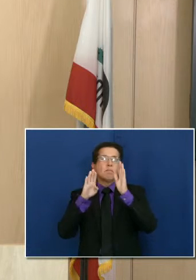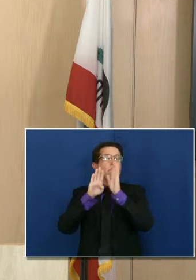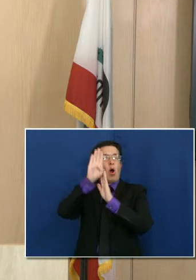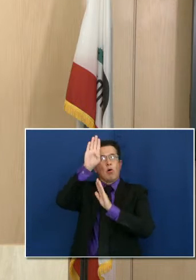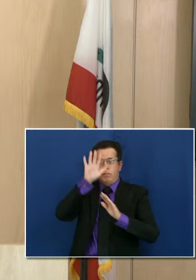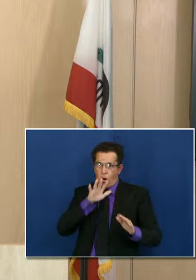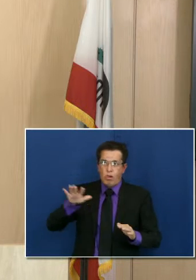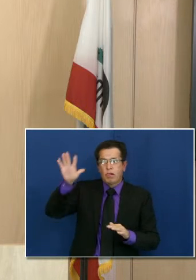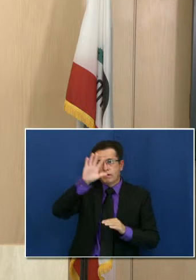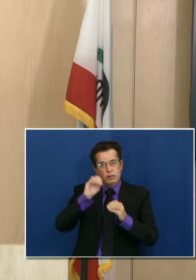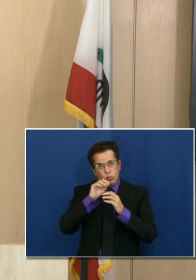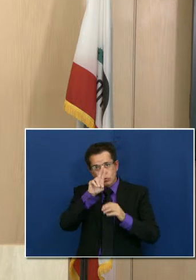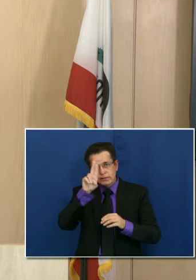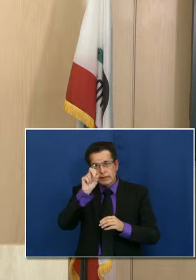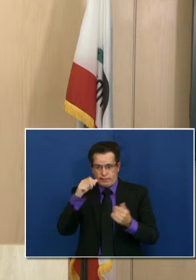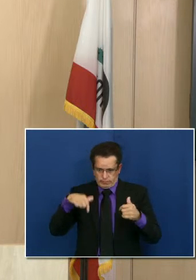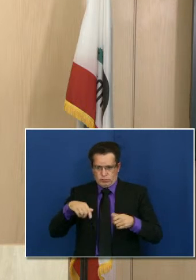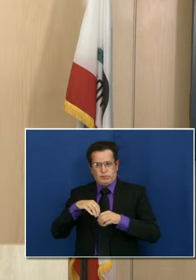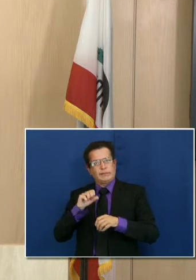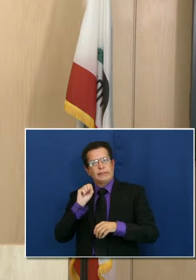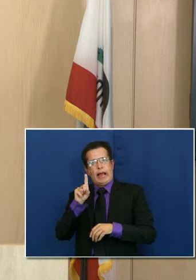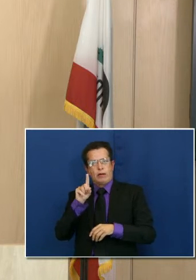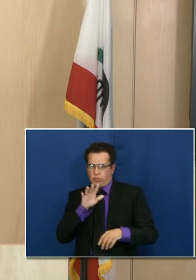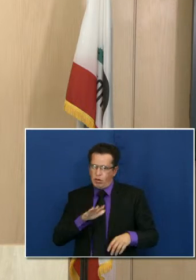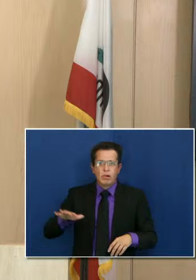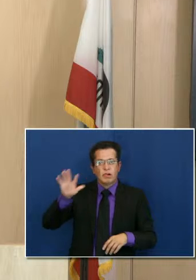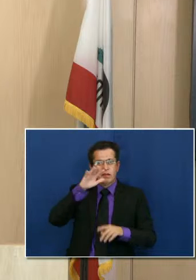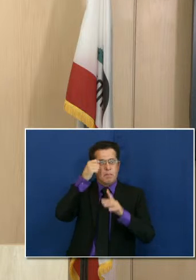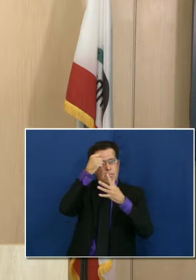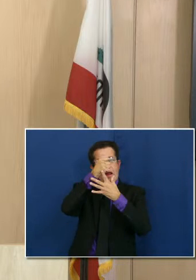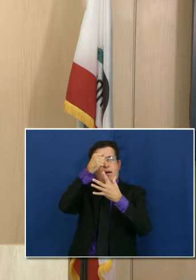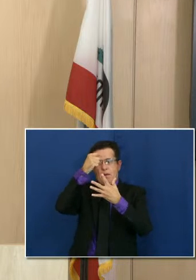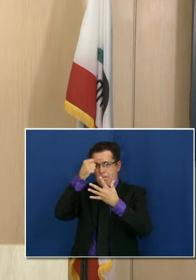and certainly across San Diego County this winter.